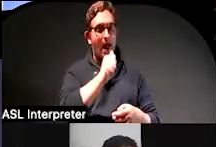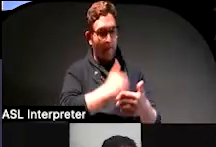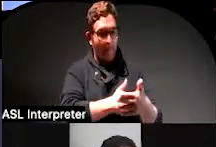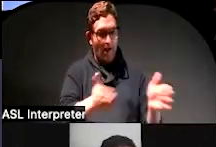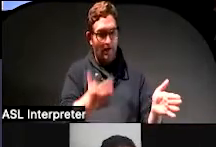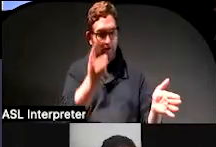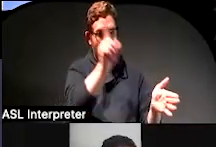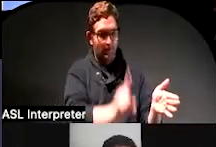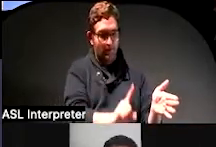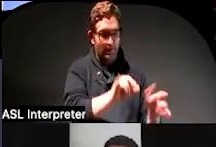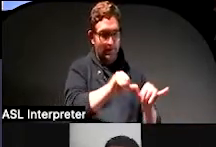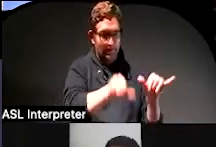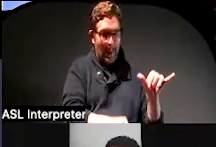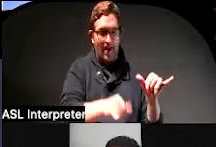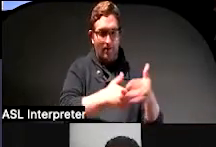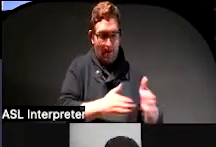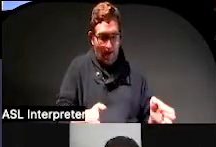on their